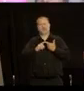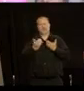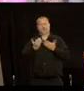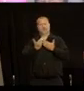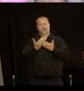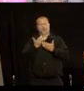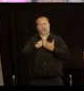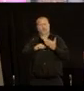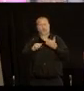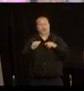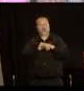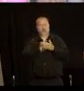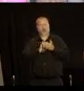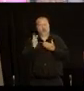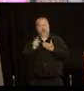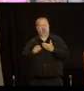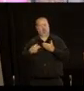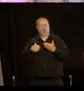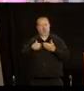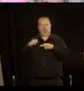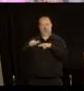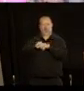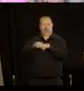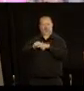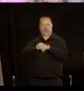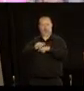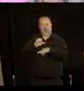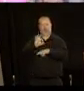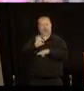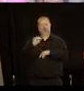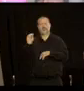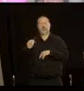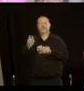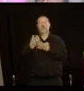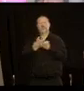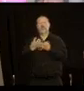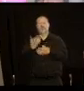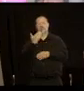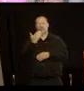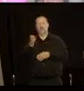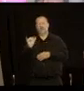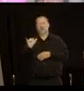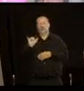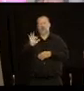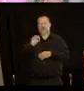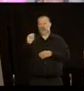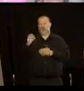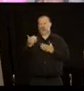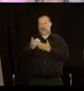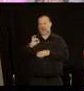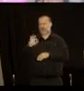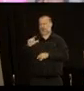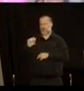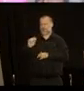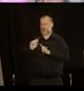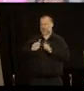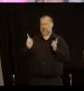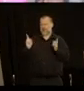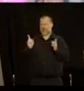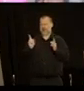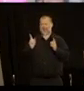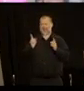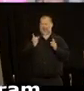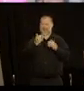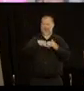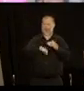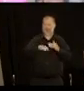So this is a program where we screen over 99% of babies in Florida for different